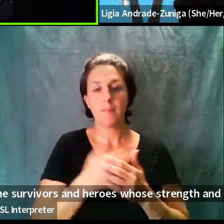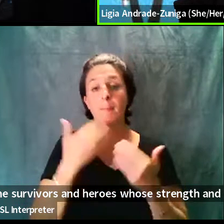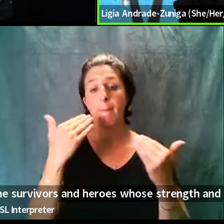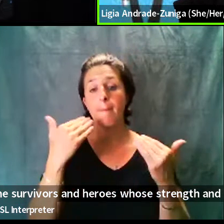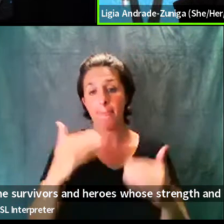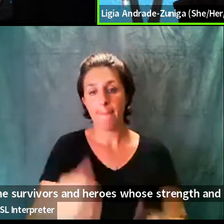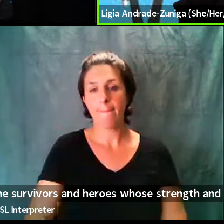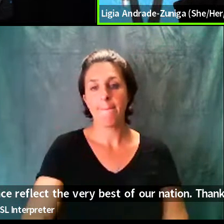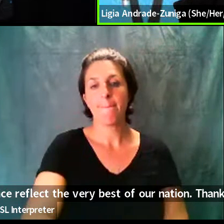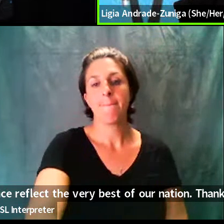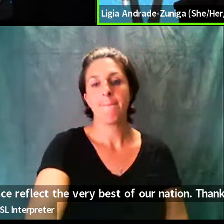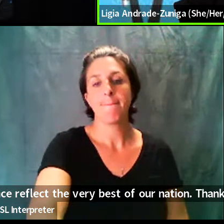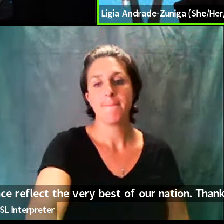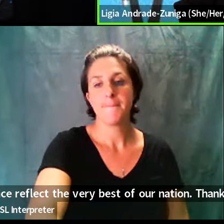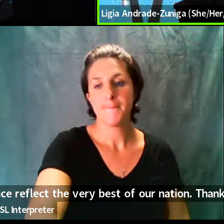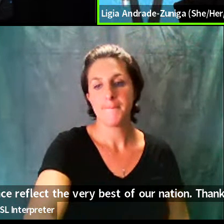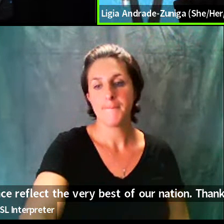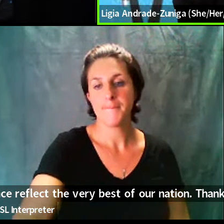Thank you.